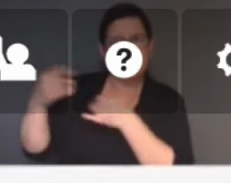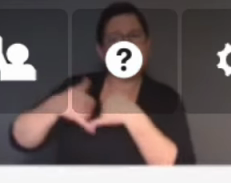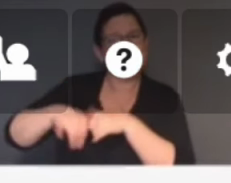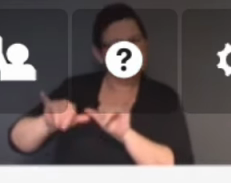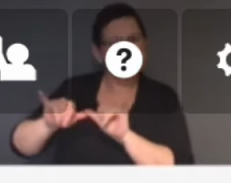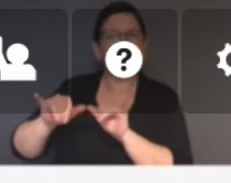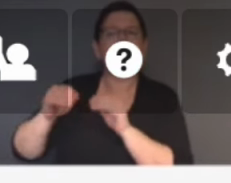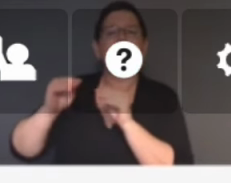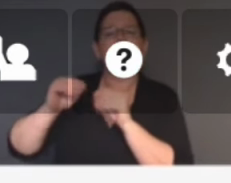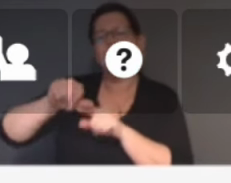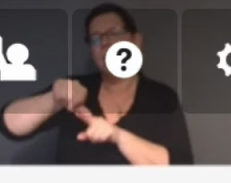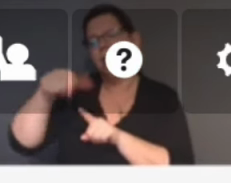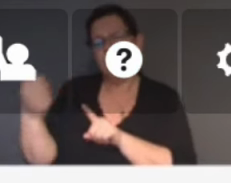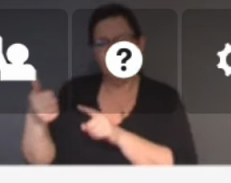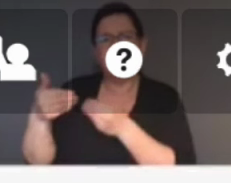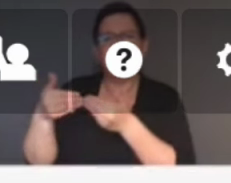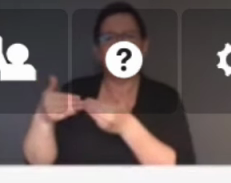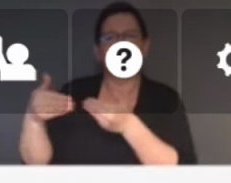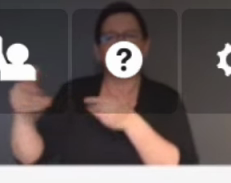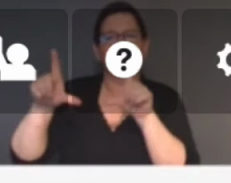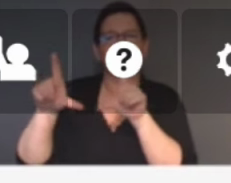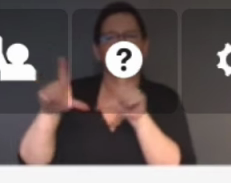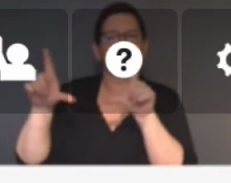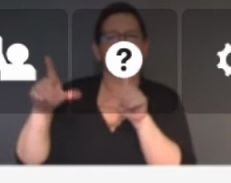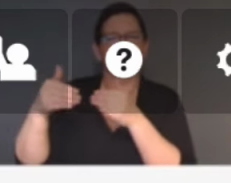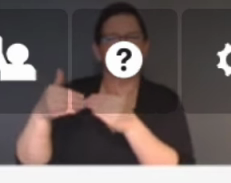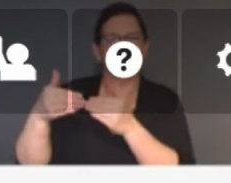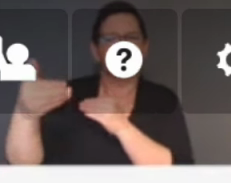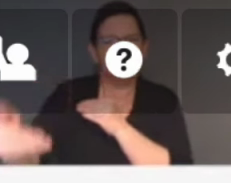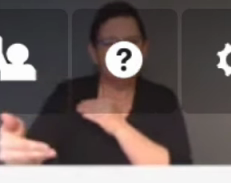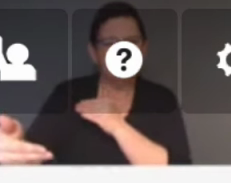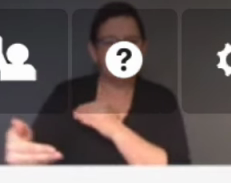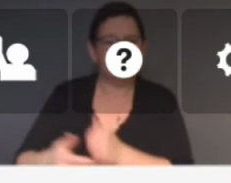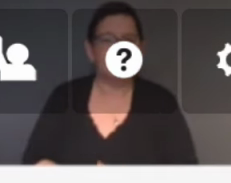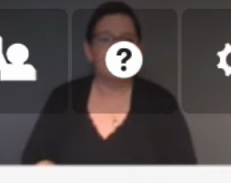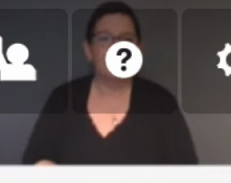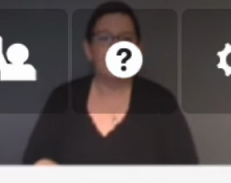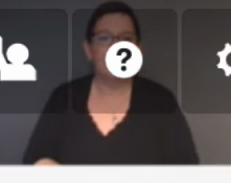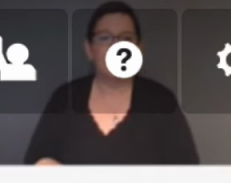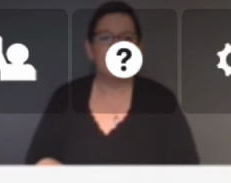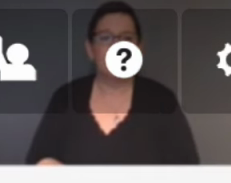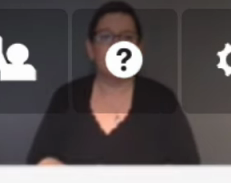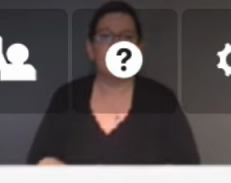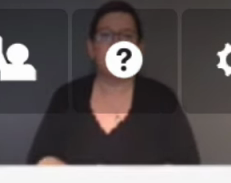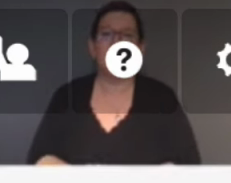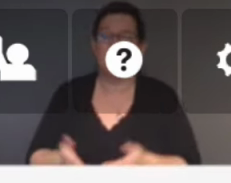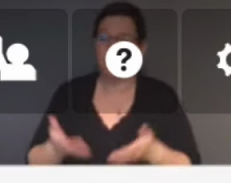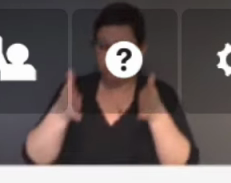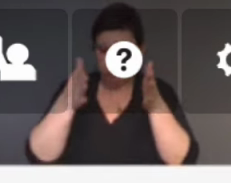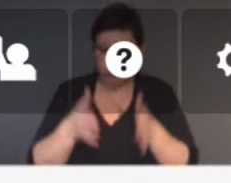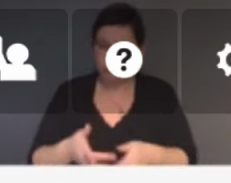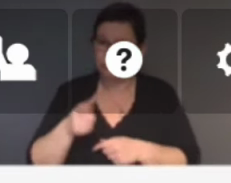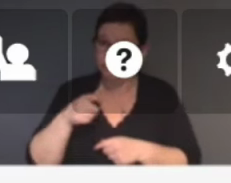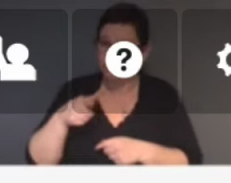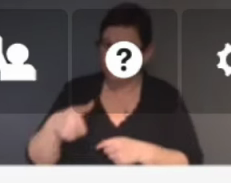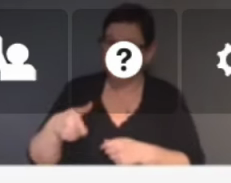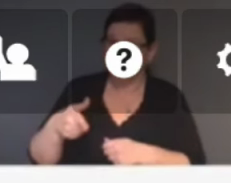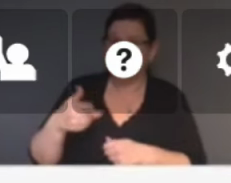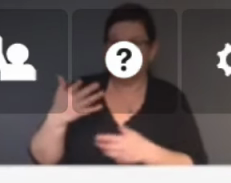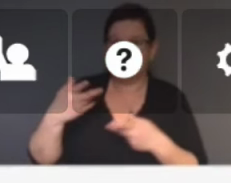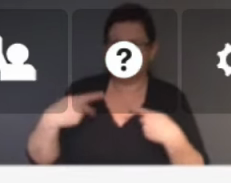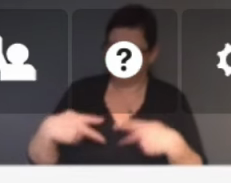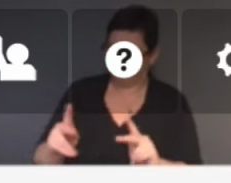month, or an individual who is registered or entitled to be registered under the Indian